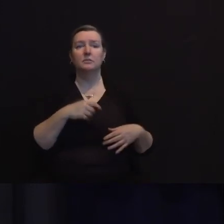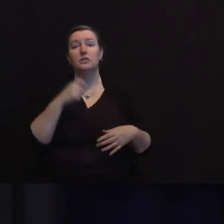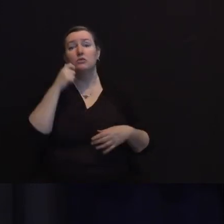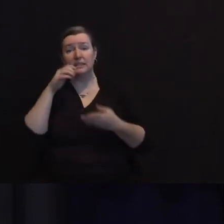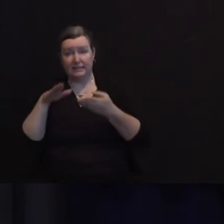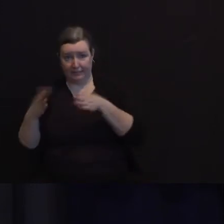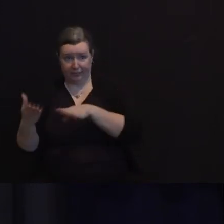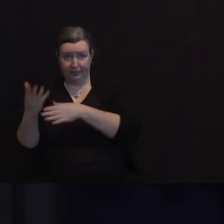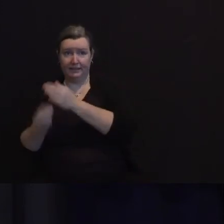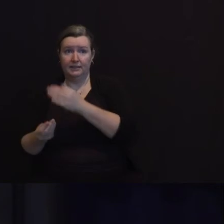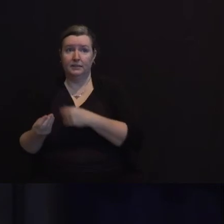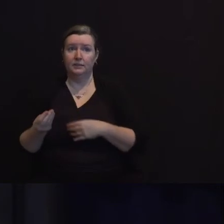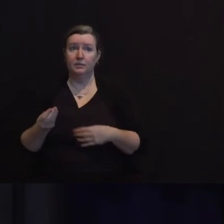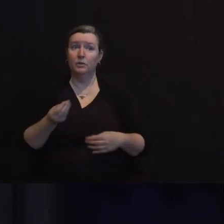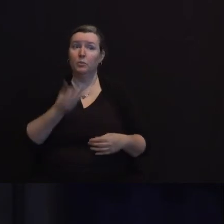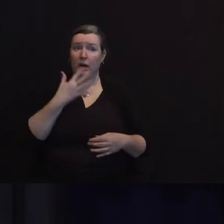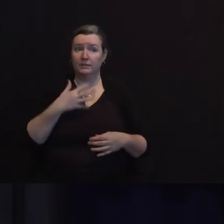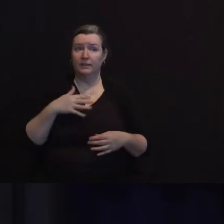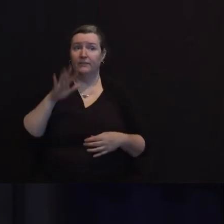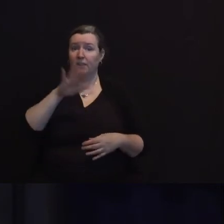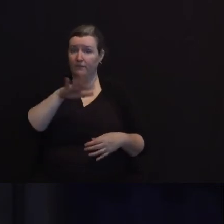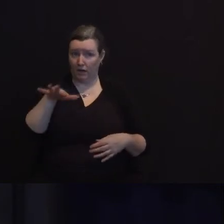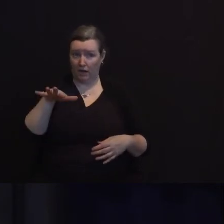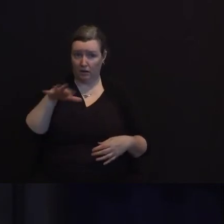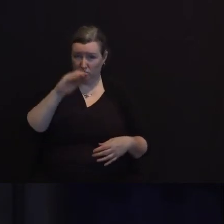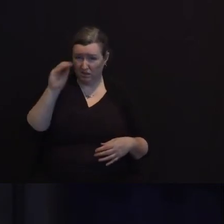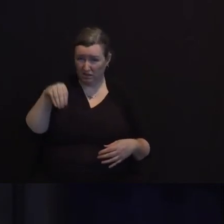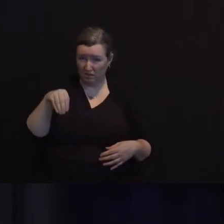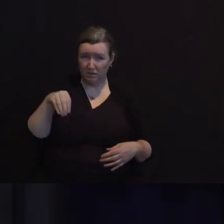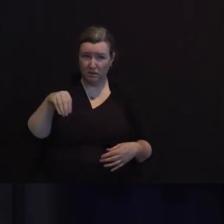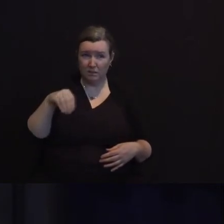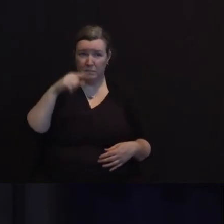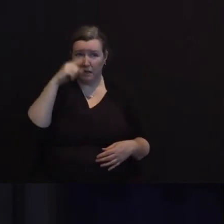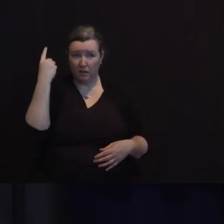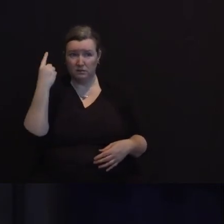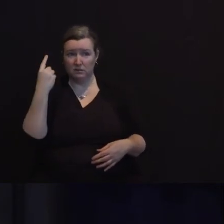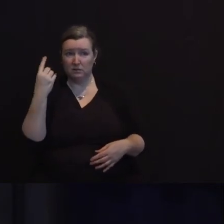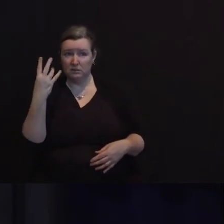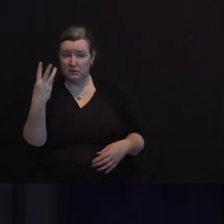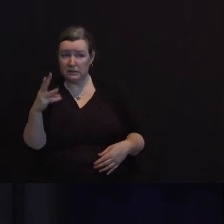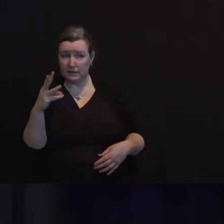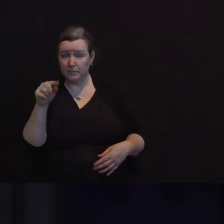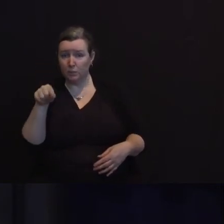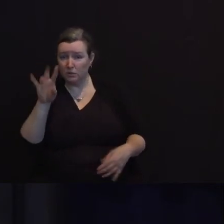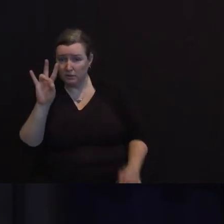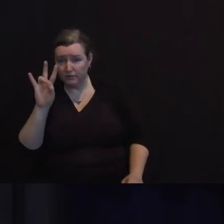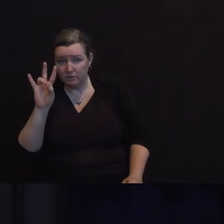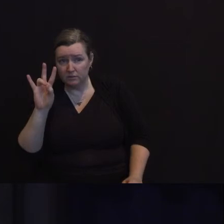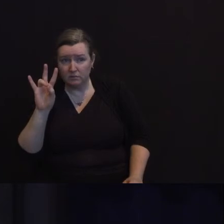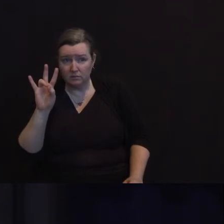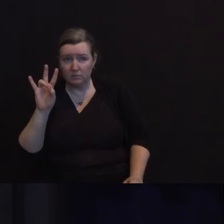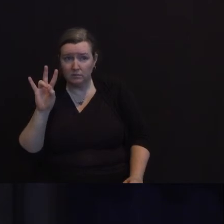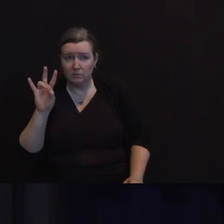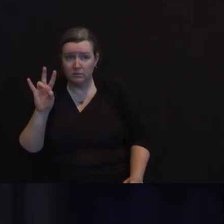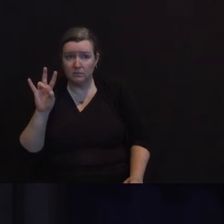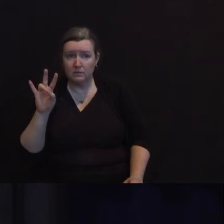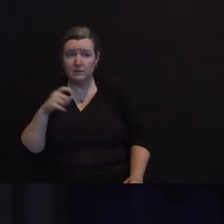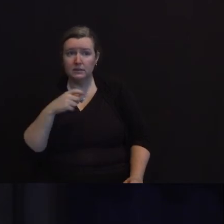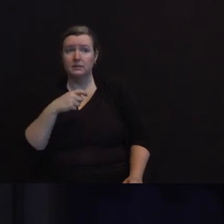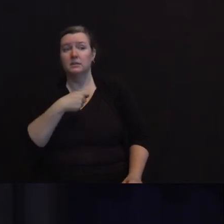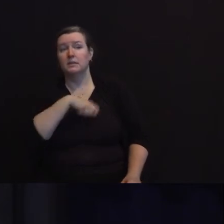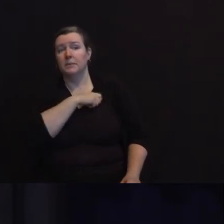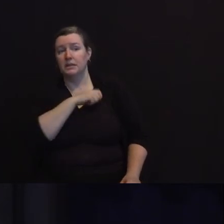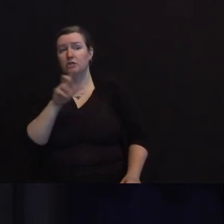is as follows: white 55.5, black 16.7, Hispanic 19.1,